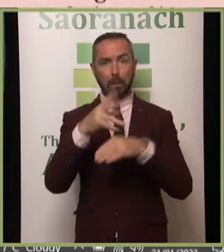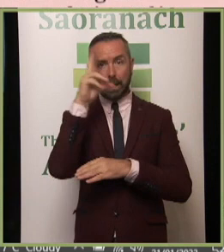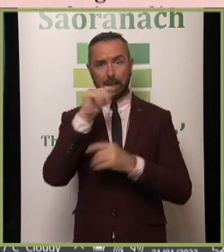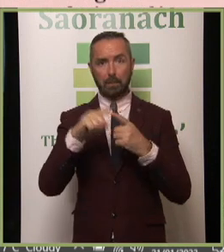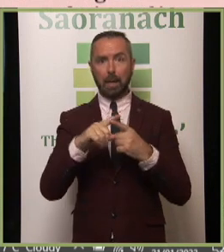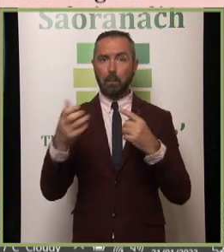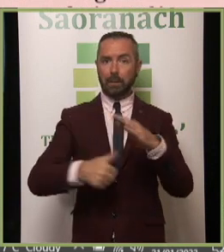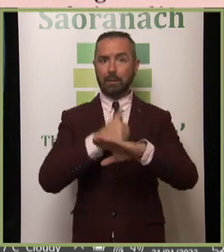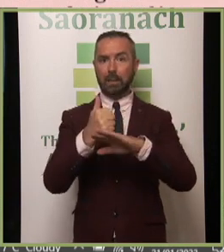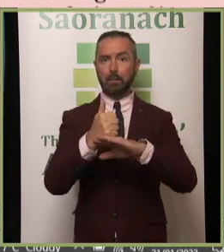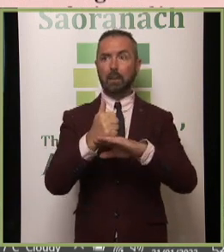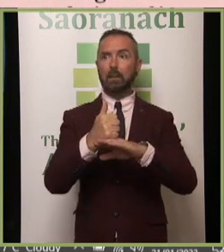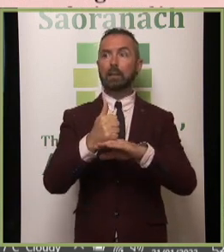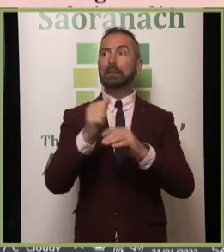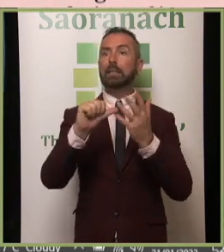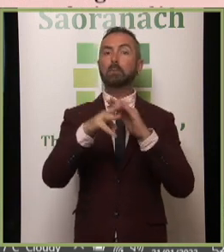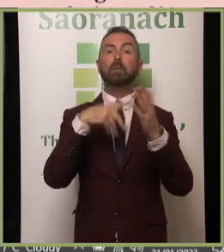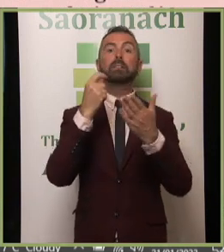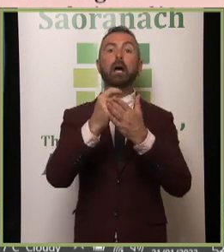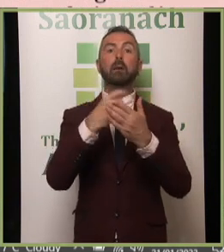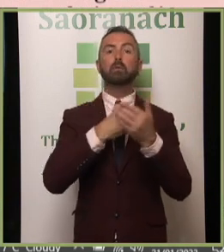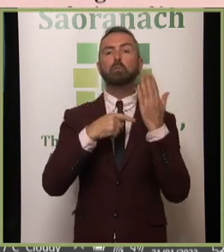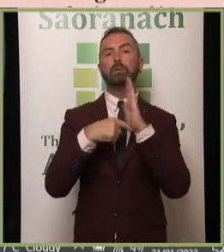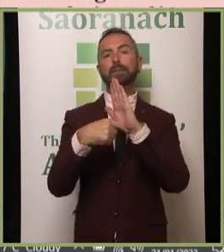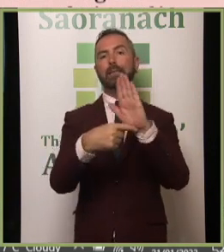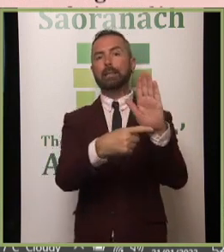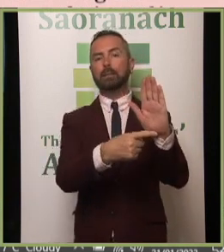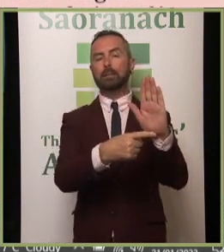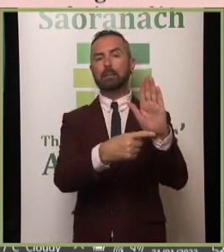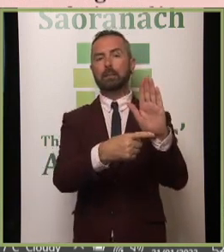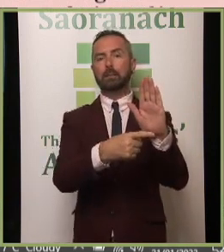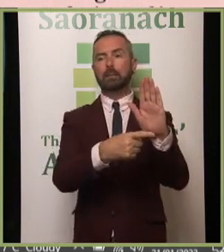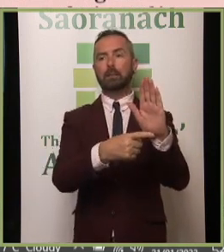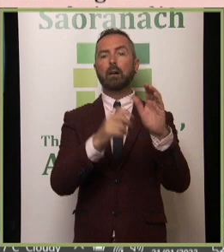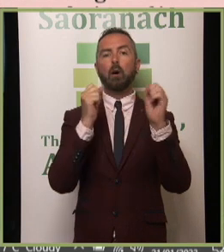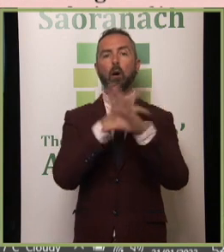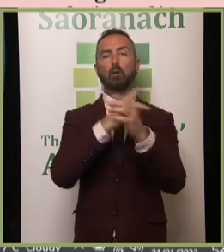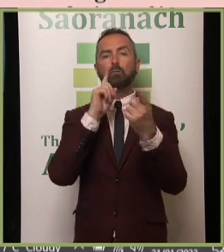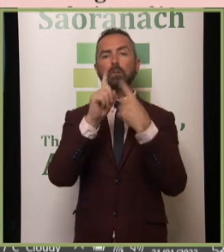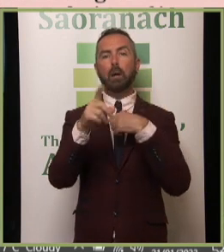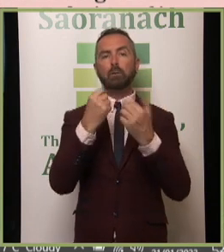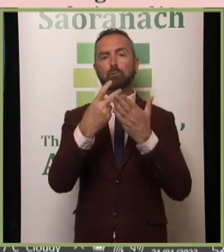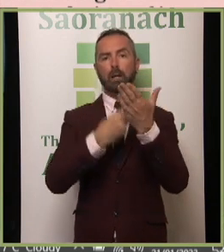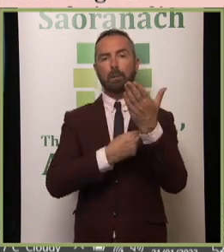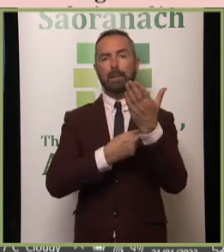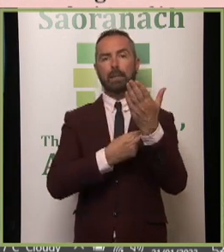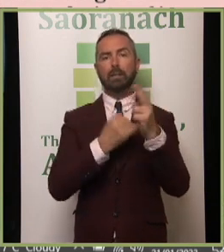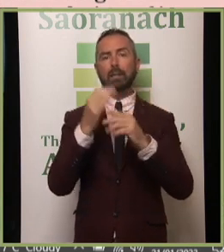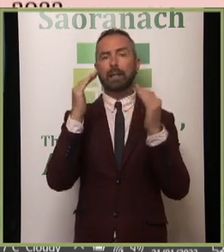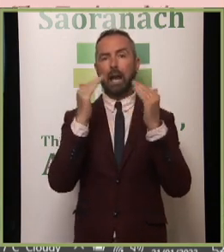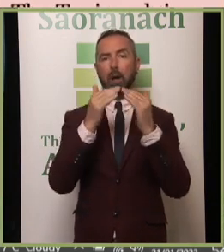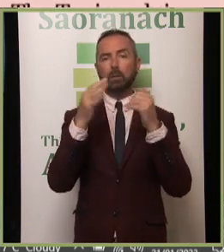reconvene the Citizens' Assembly in 6 months' time to personally present to the members of the Assembly the response to the recommendations as agreed in the Houses